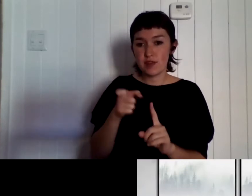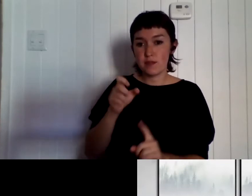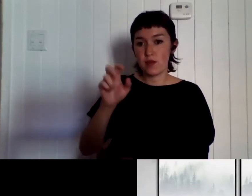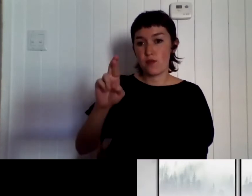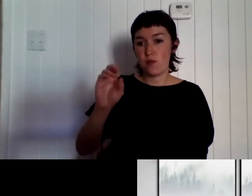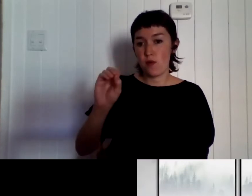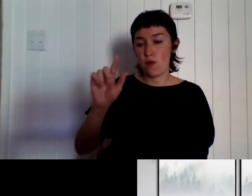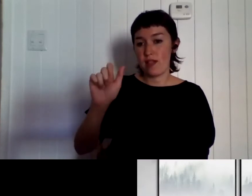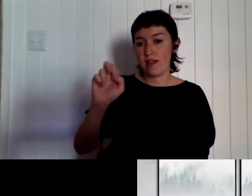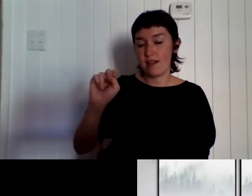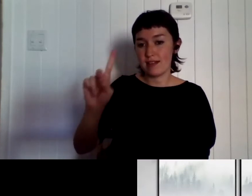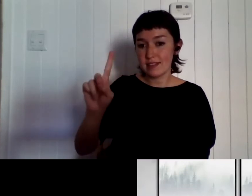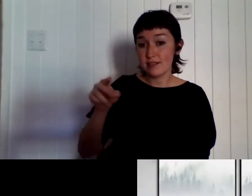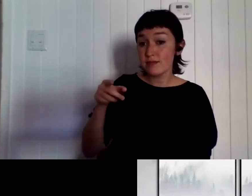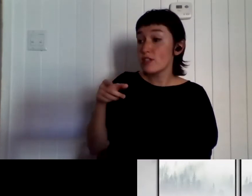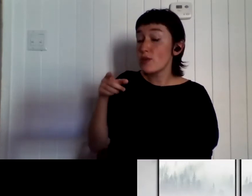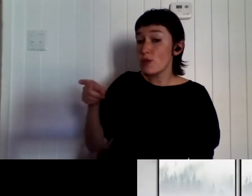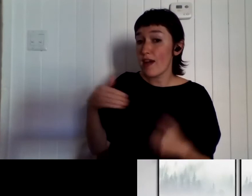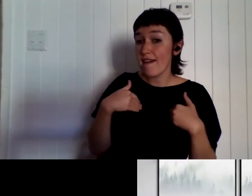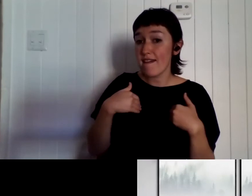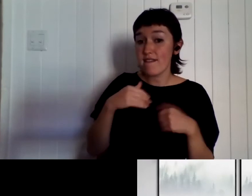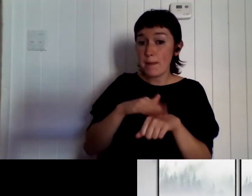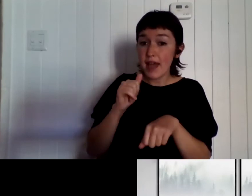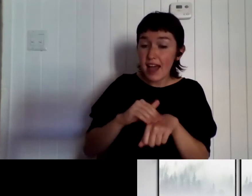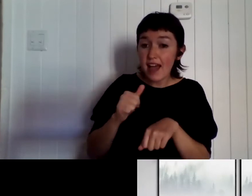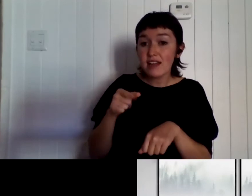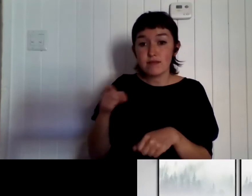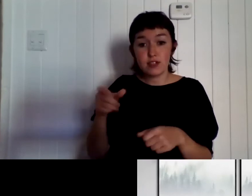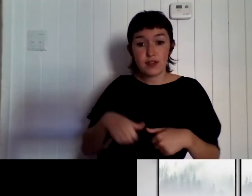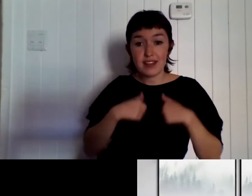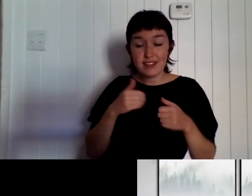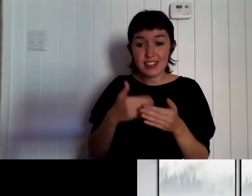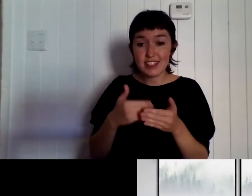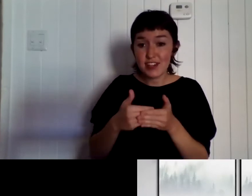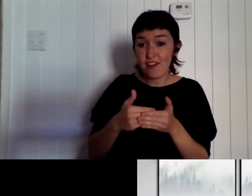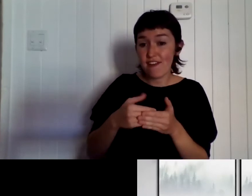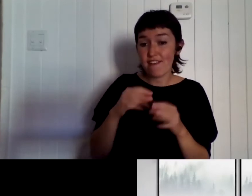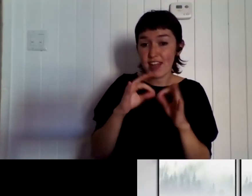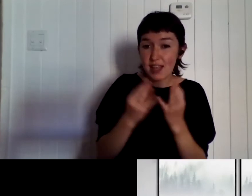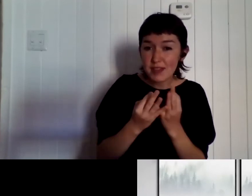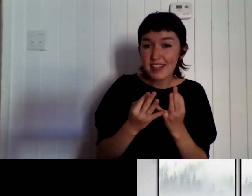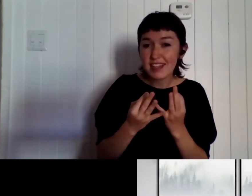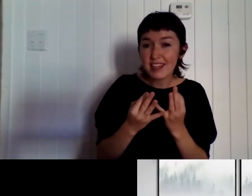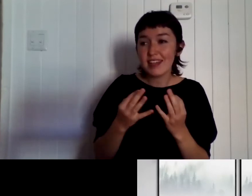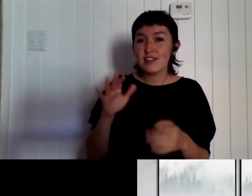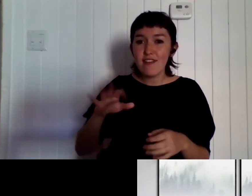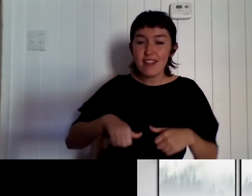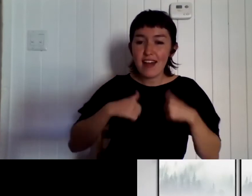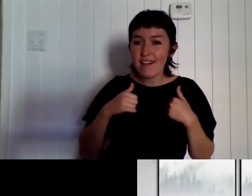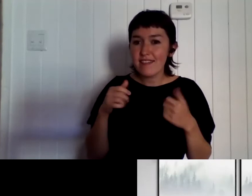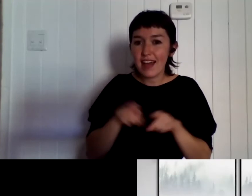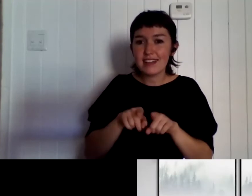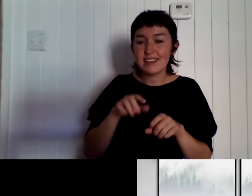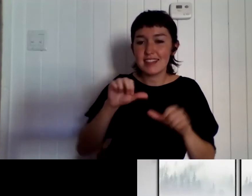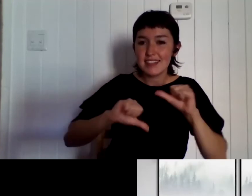pet? Do you live near your family? Like, what is being a scientist like? Like, where do you live and where did you grow up and all that? I like it. It's an